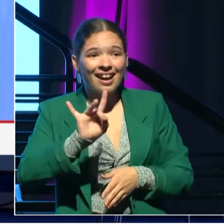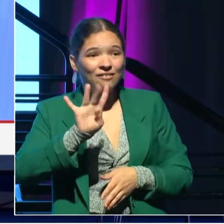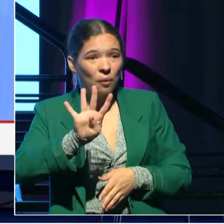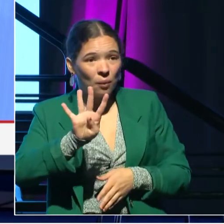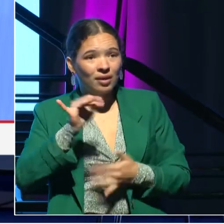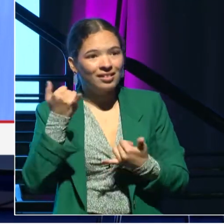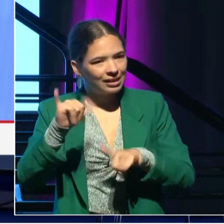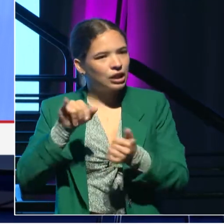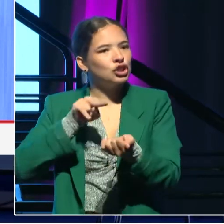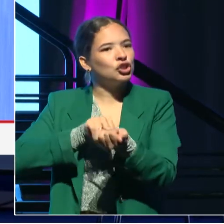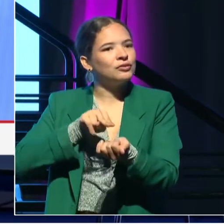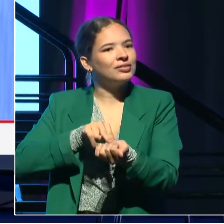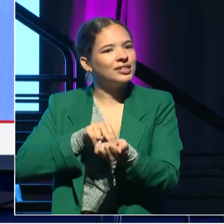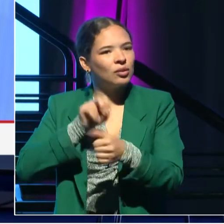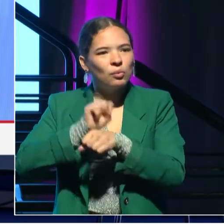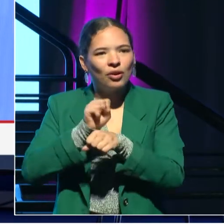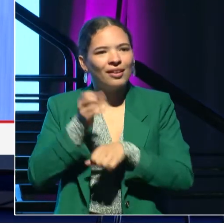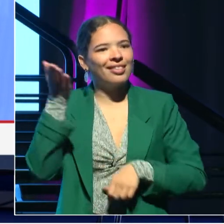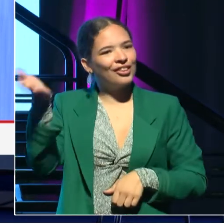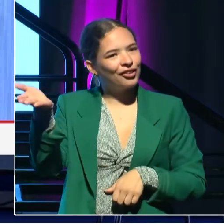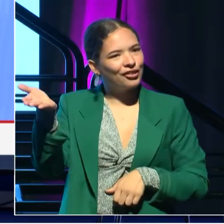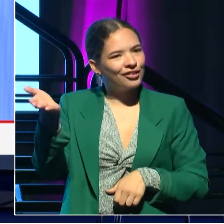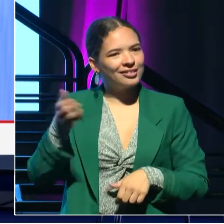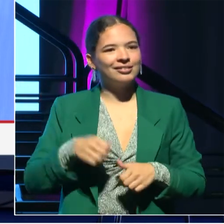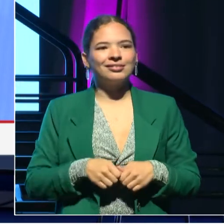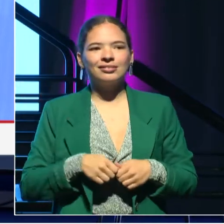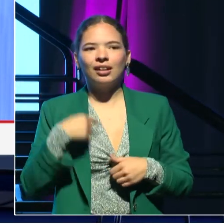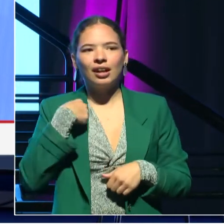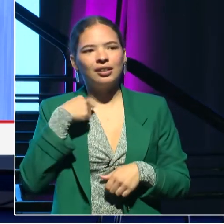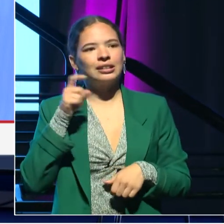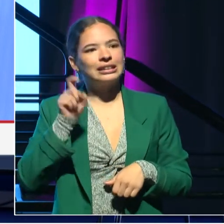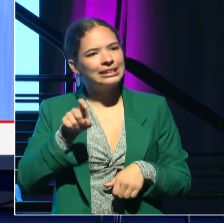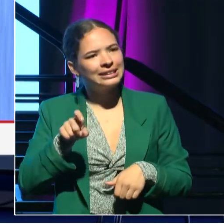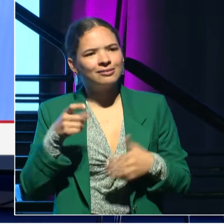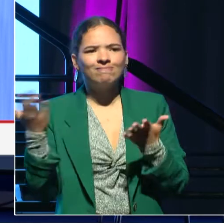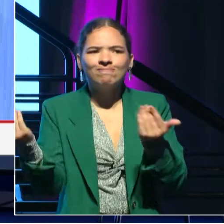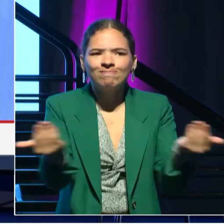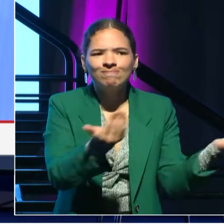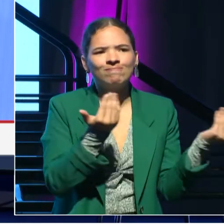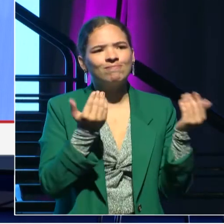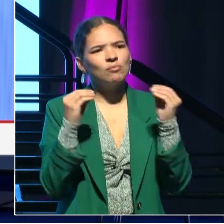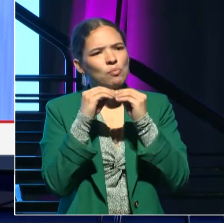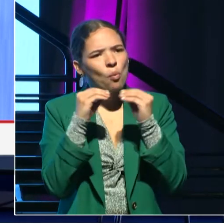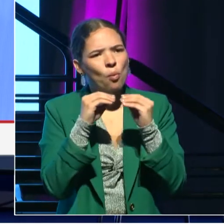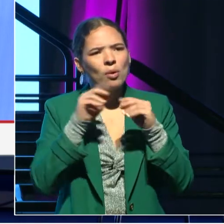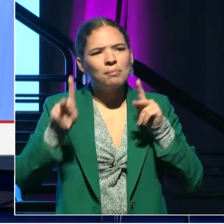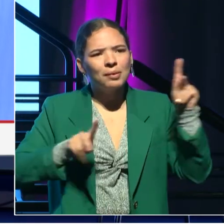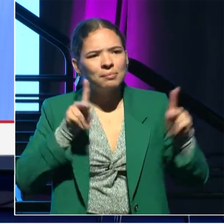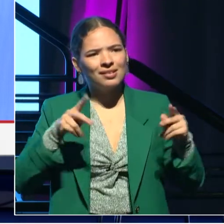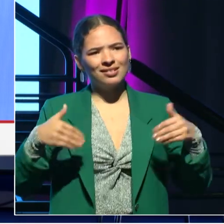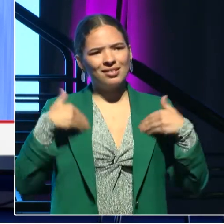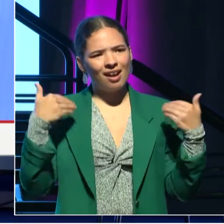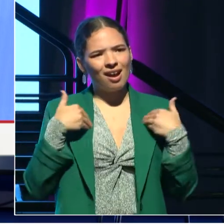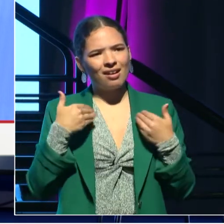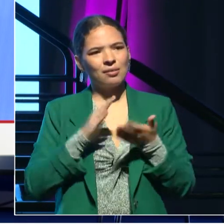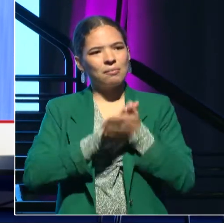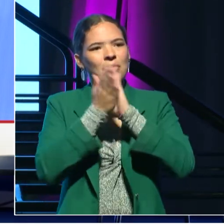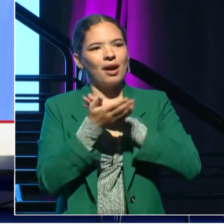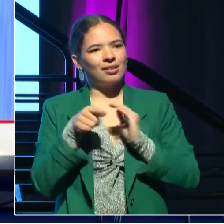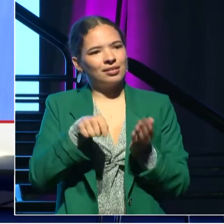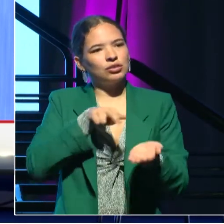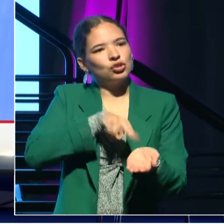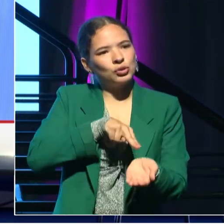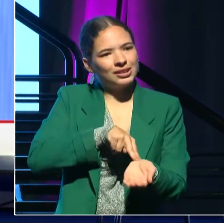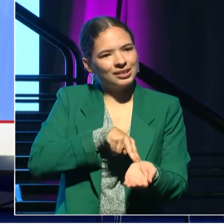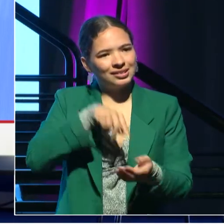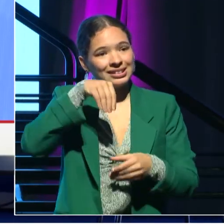aspects, we should be attracting and training more of our young people to be nurses in our city,